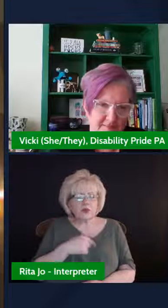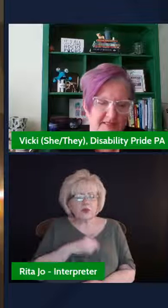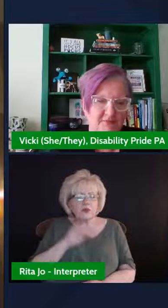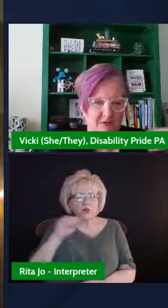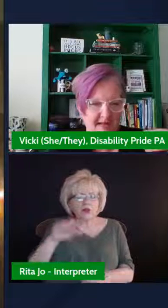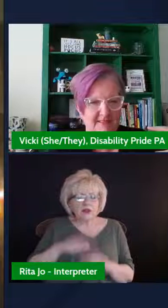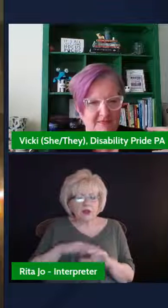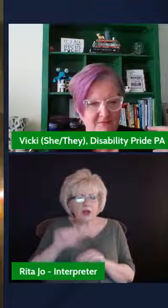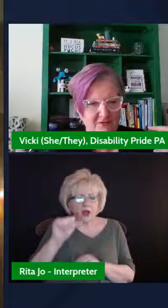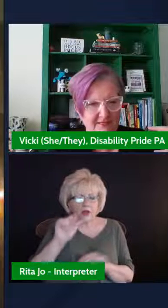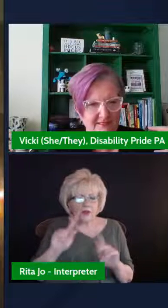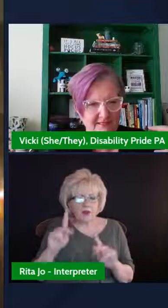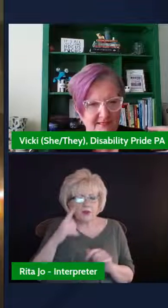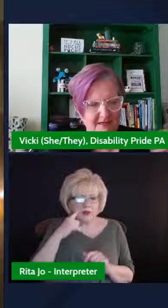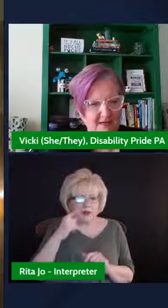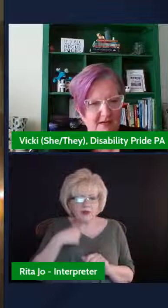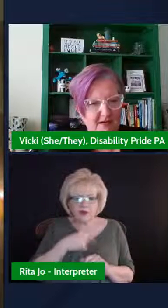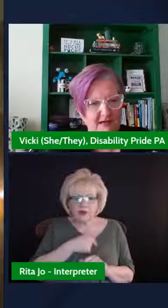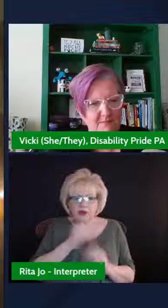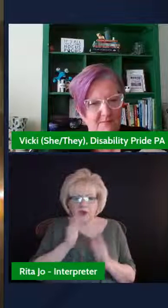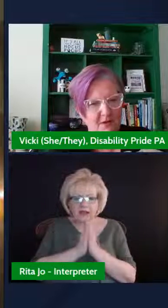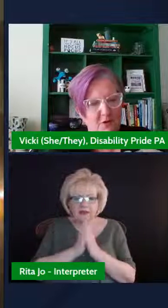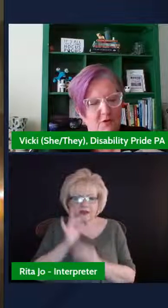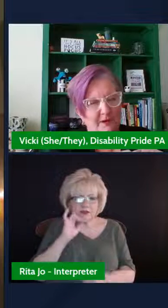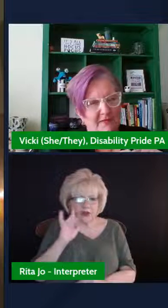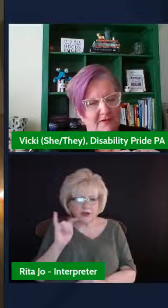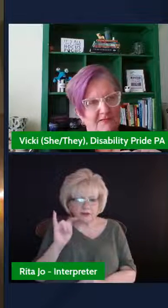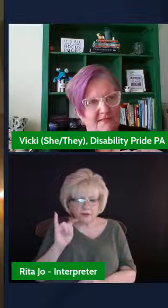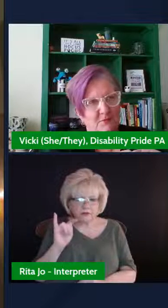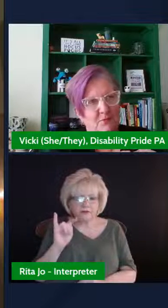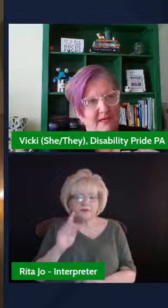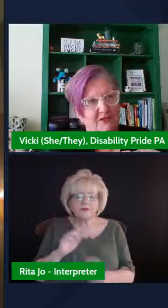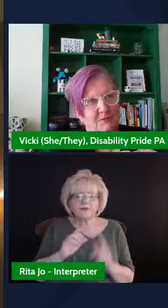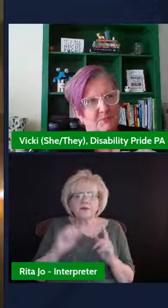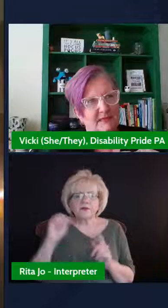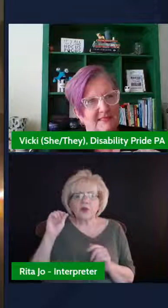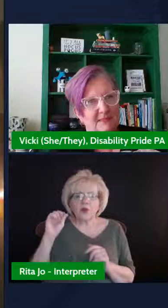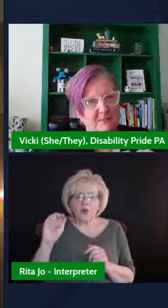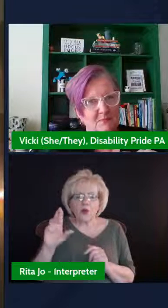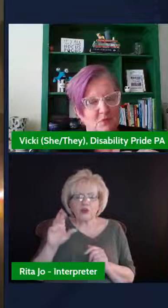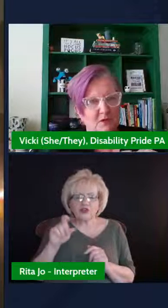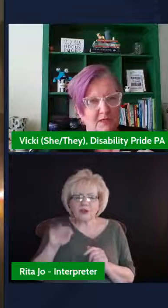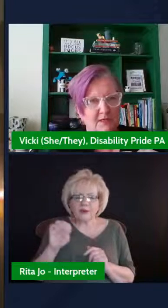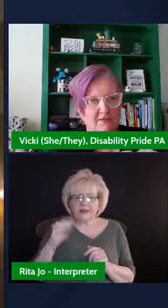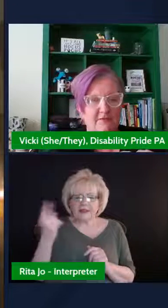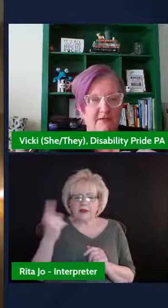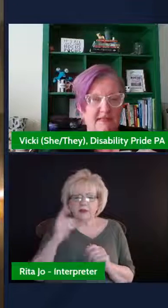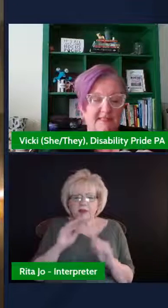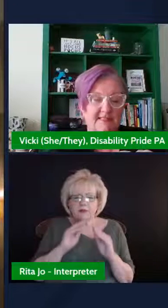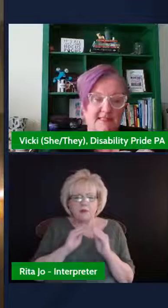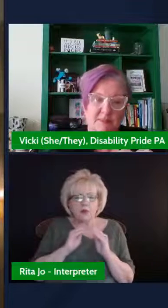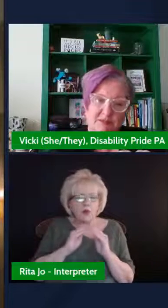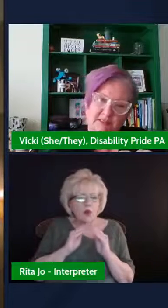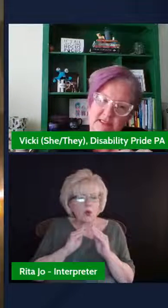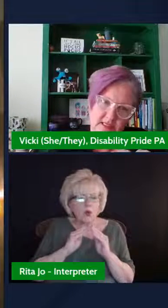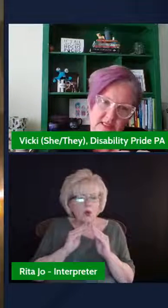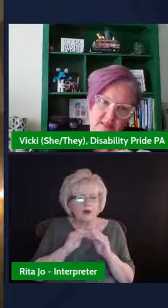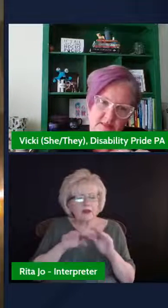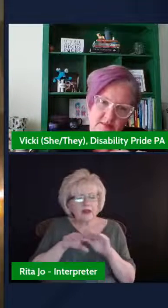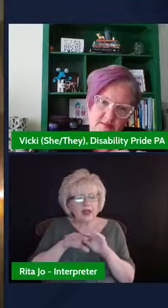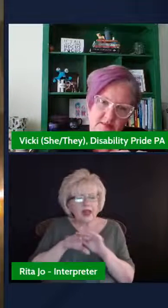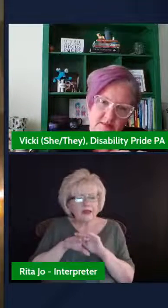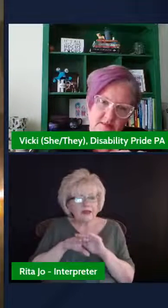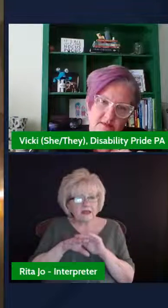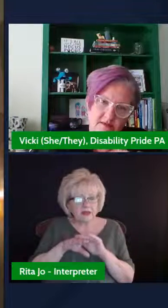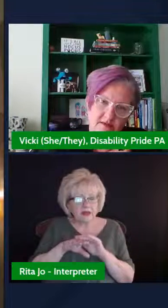folks because we're asking for it. Or whether it should be something more of an accessibility